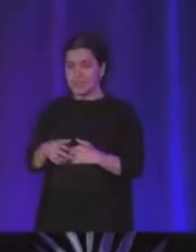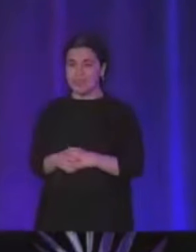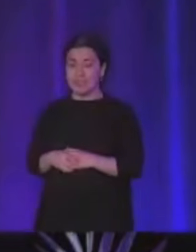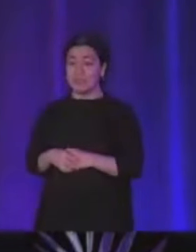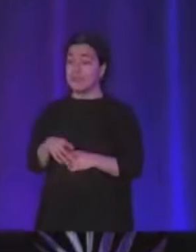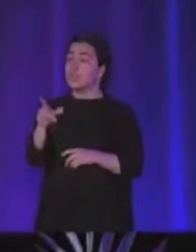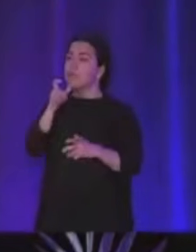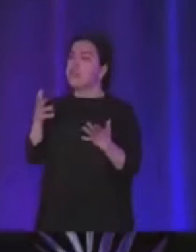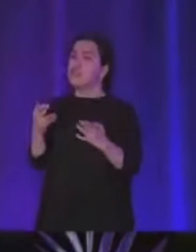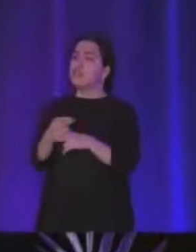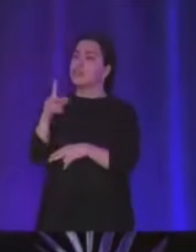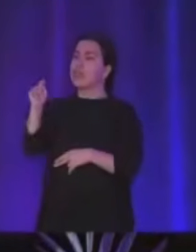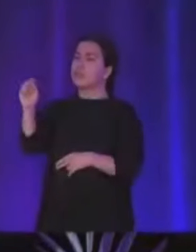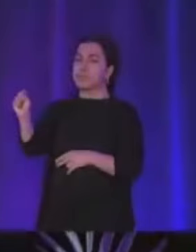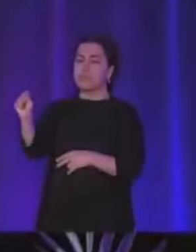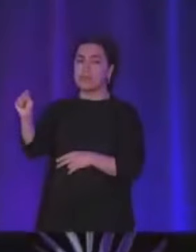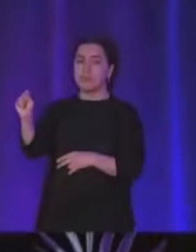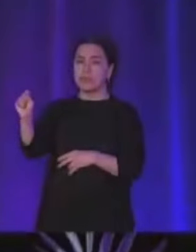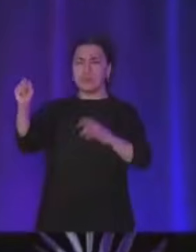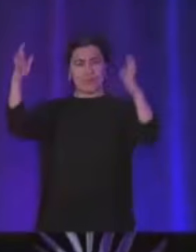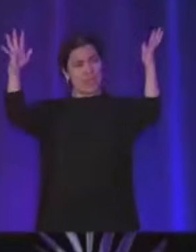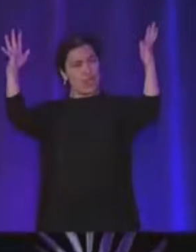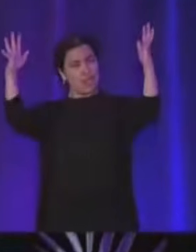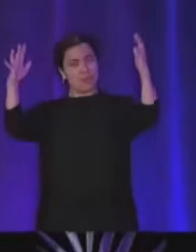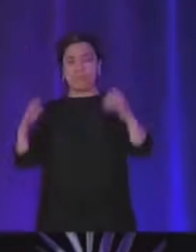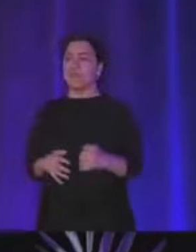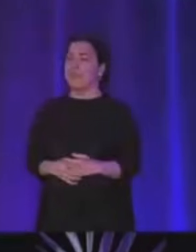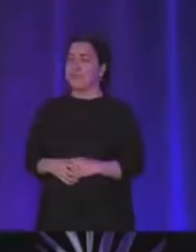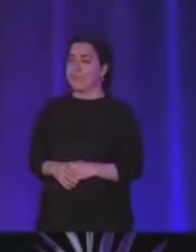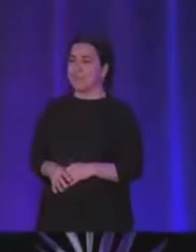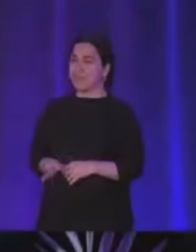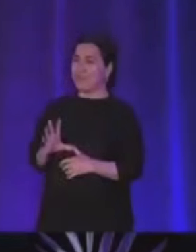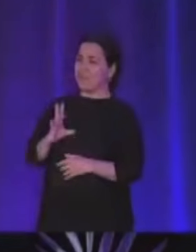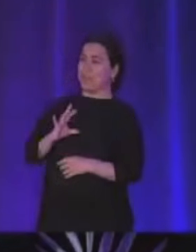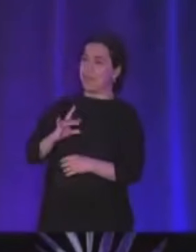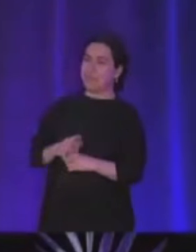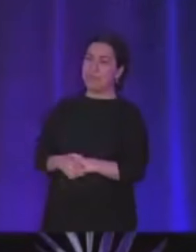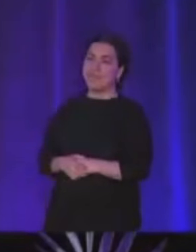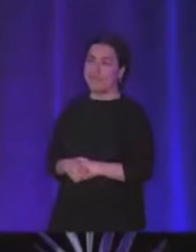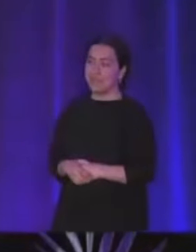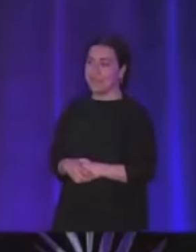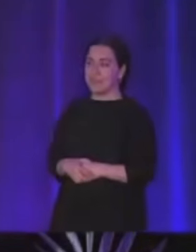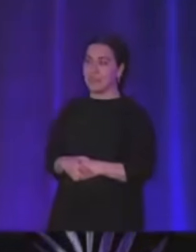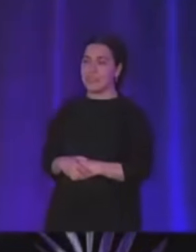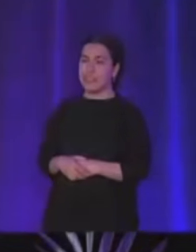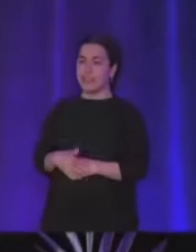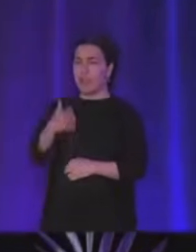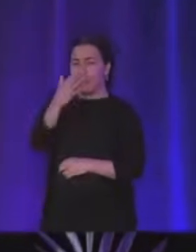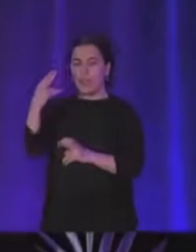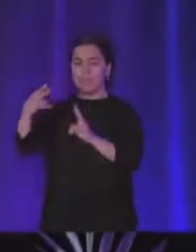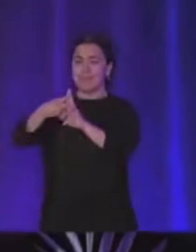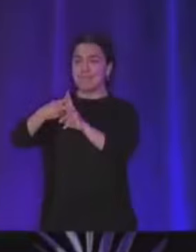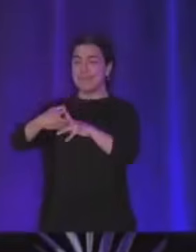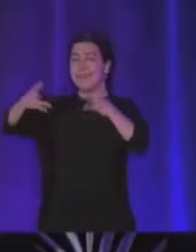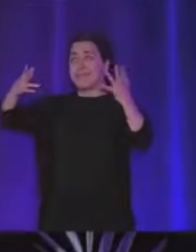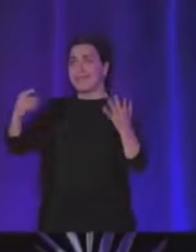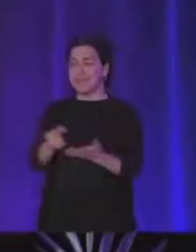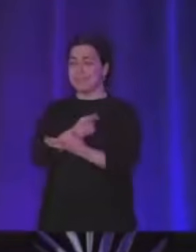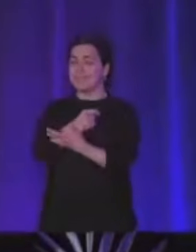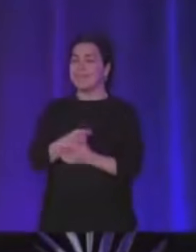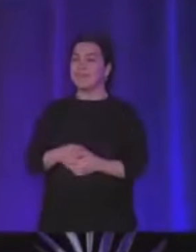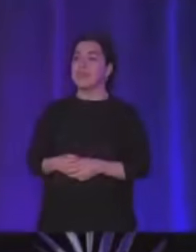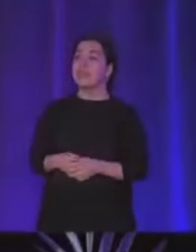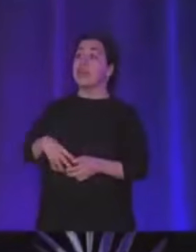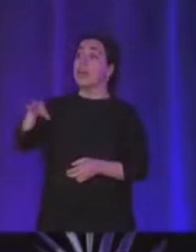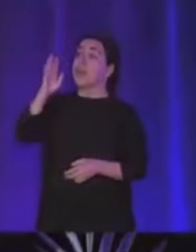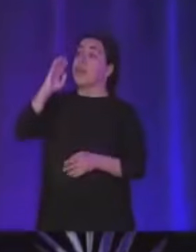TypeScript? Yeah. Woo! All right. Cool. All right. I forgot the hashtag. Oh, well. Cool. So hi,